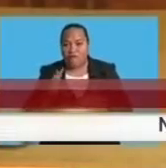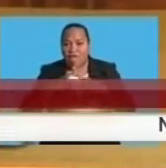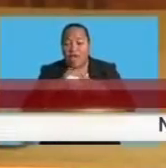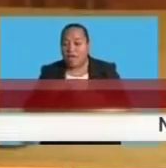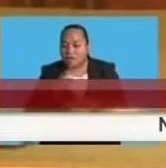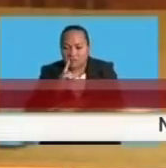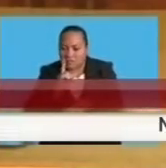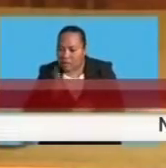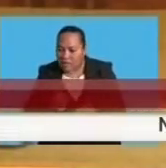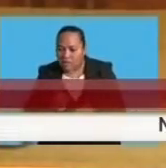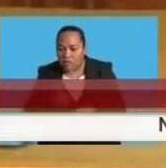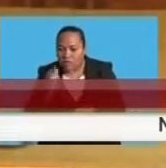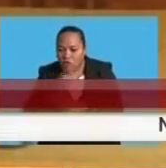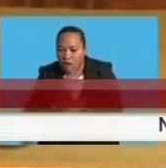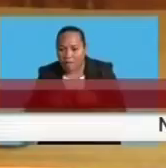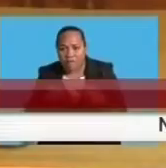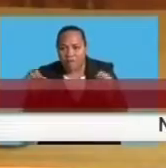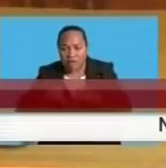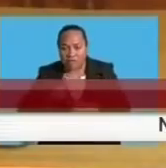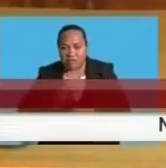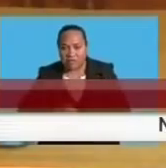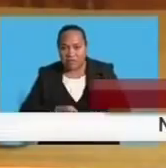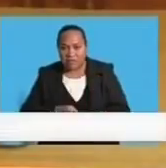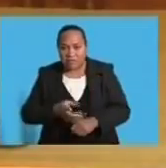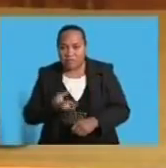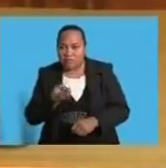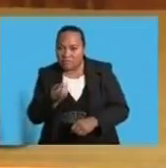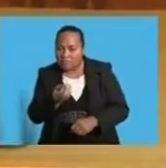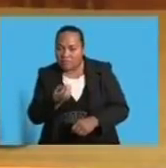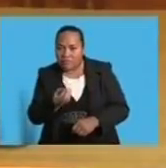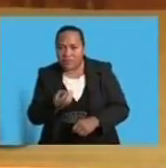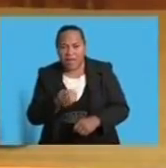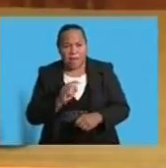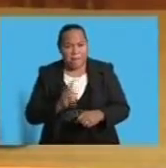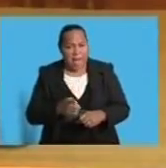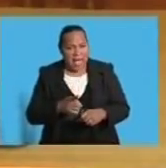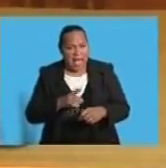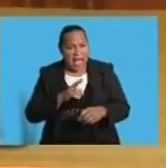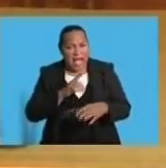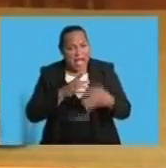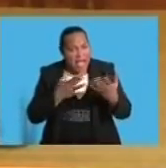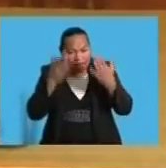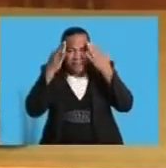talk about failures. Madam Speaker, if your own business people